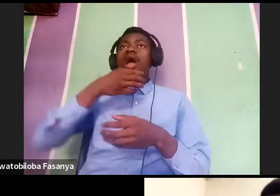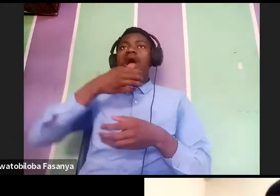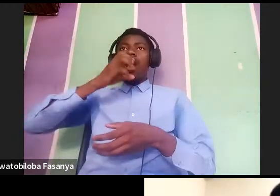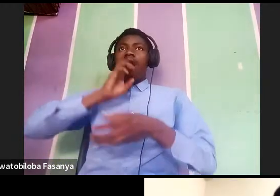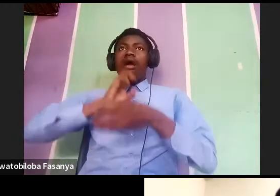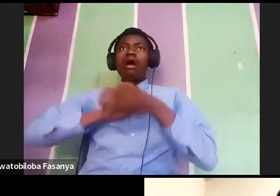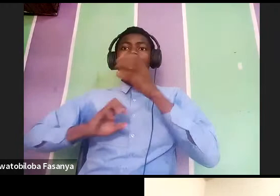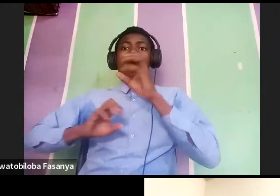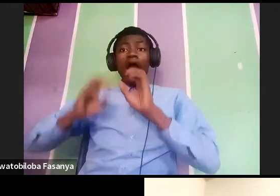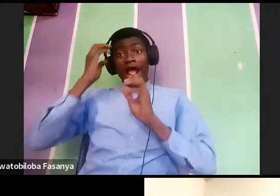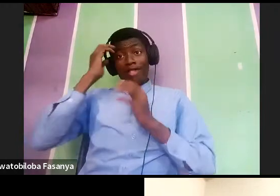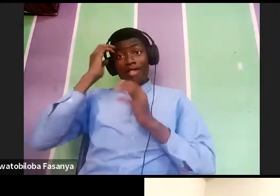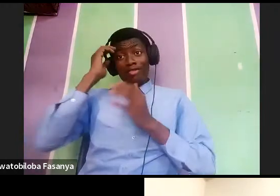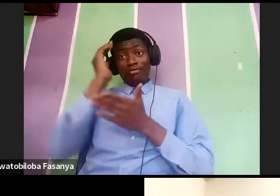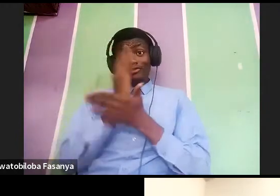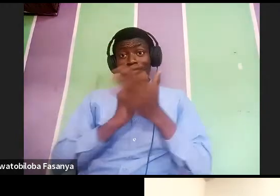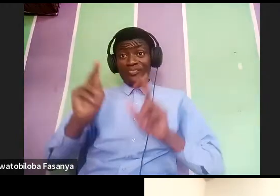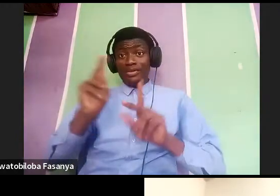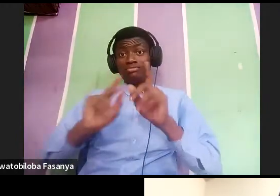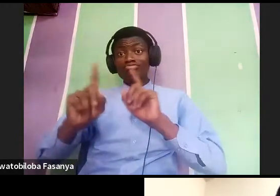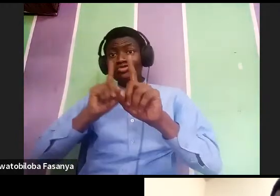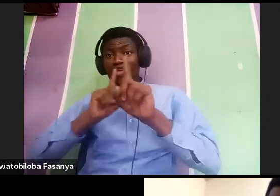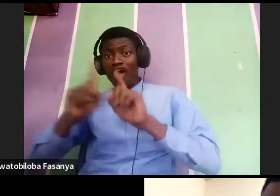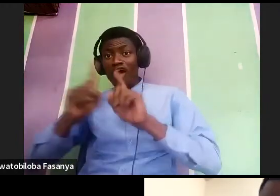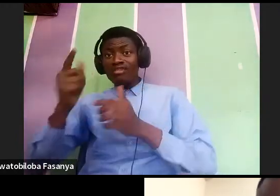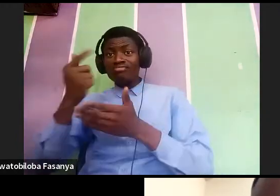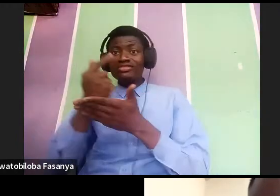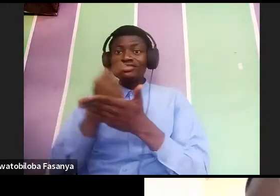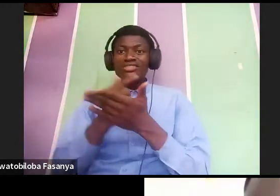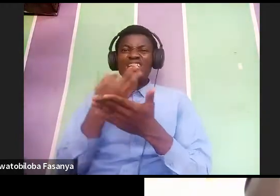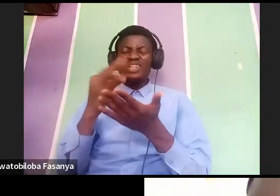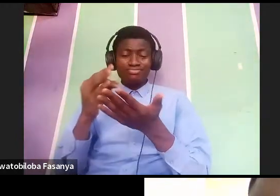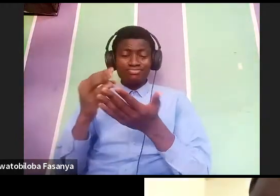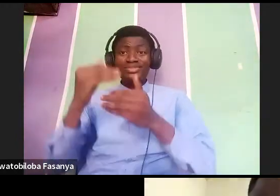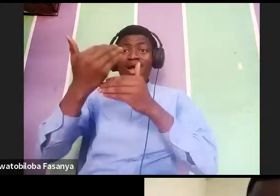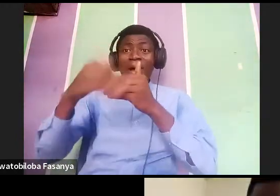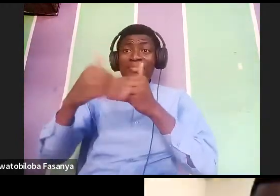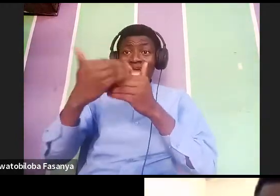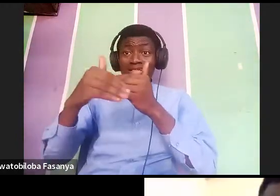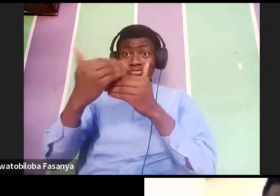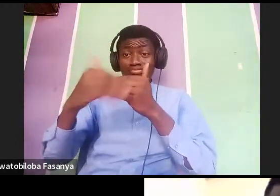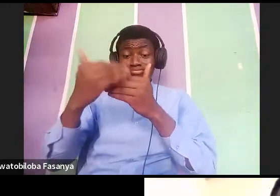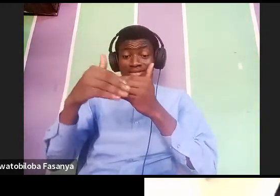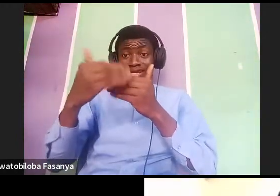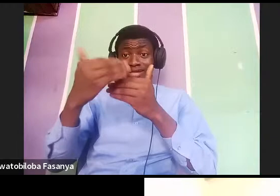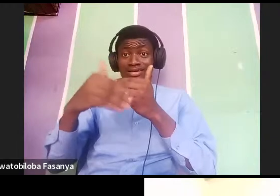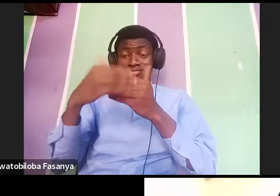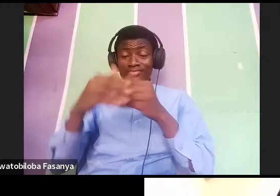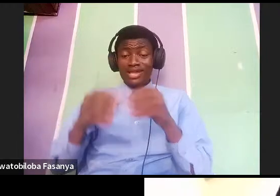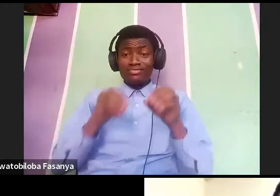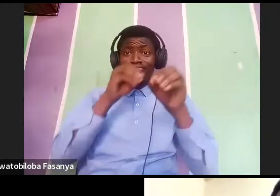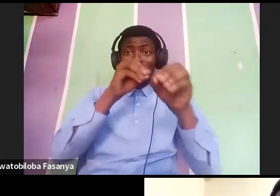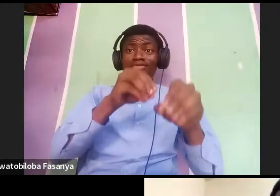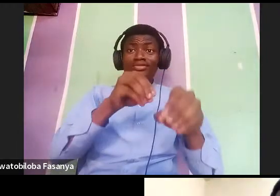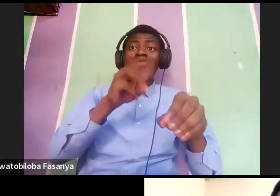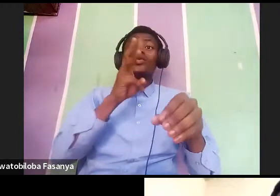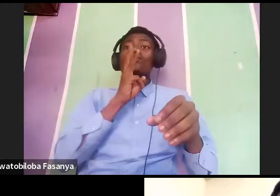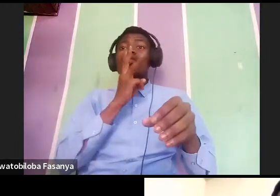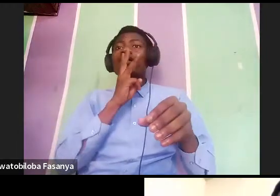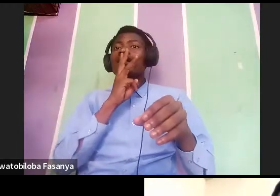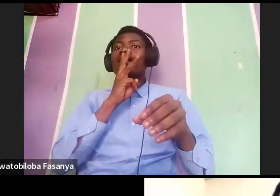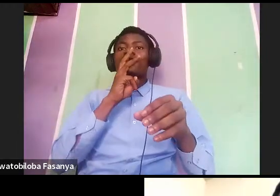about maybe making use of bread soaked in water, taking a bolus like the way you take a bath. So you